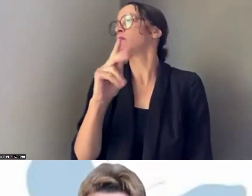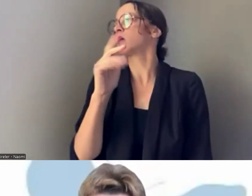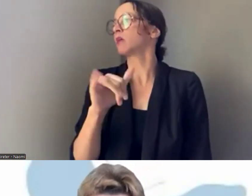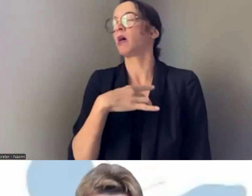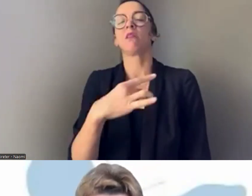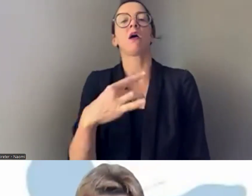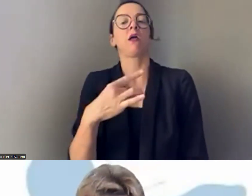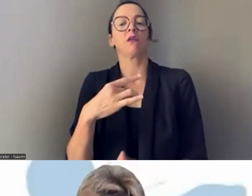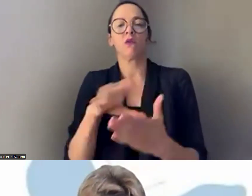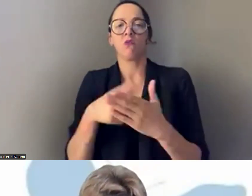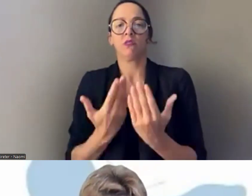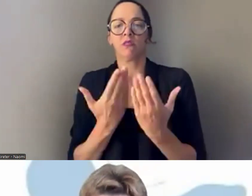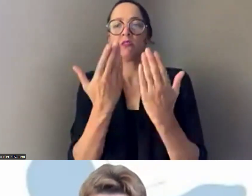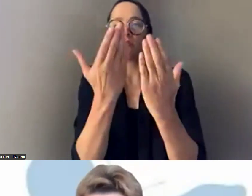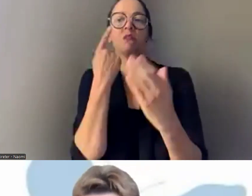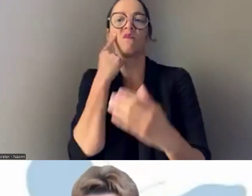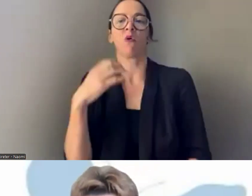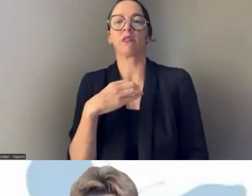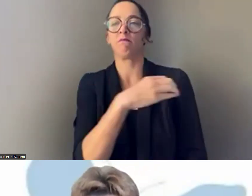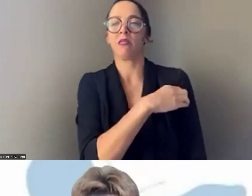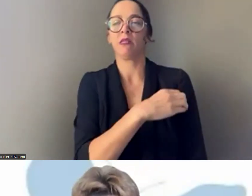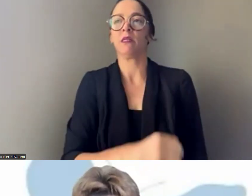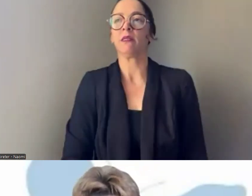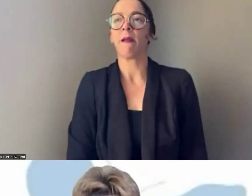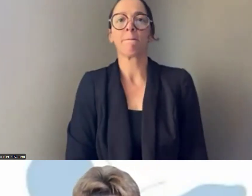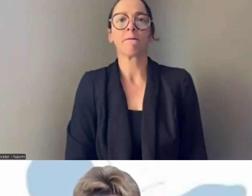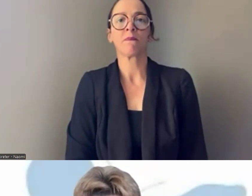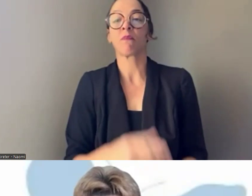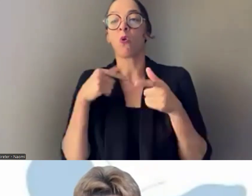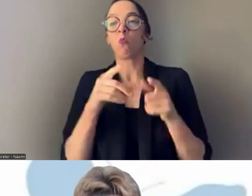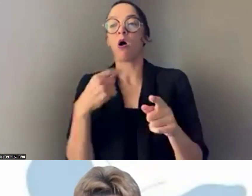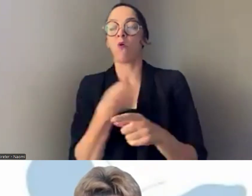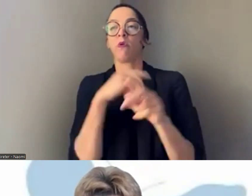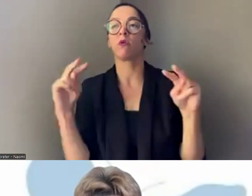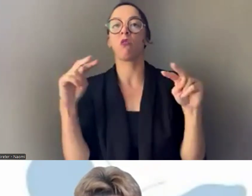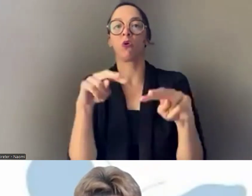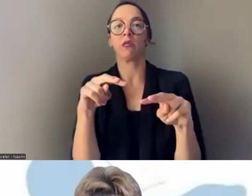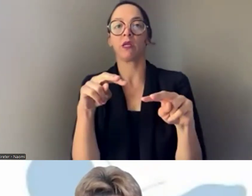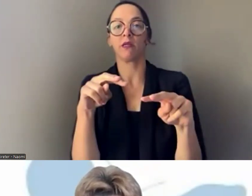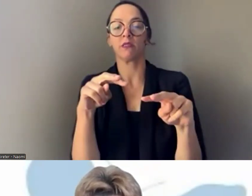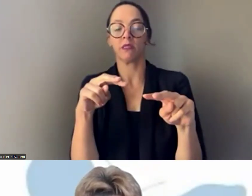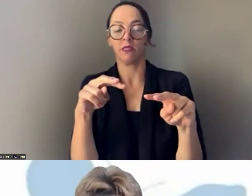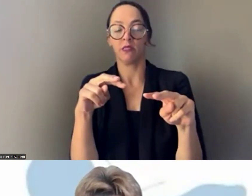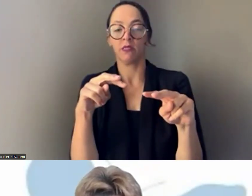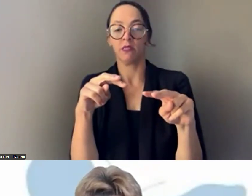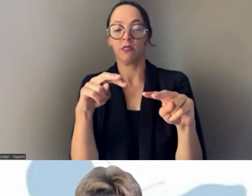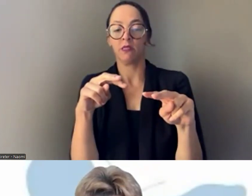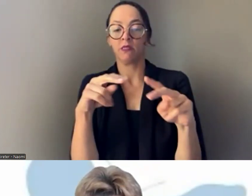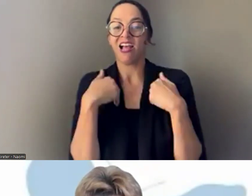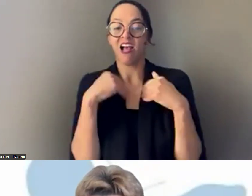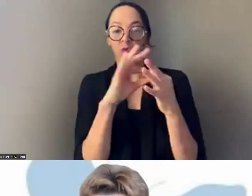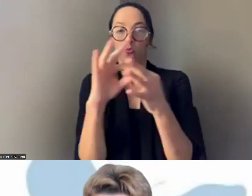committee, and as we're looking at having coordination through